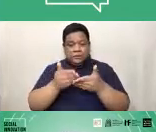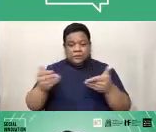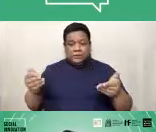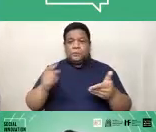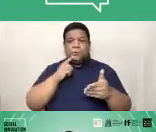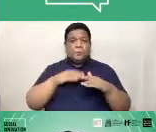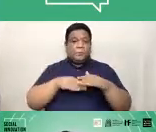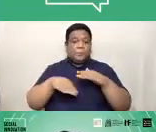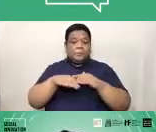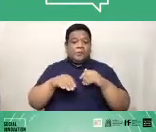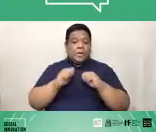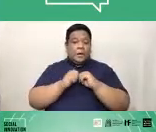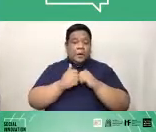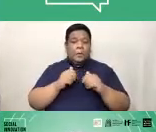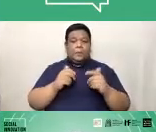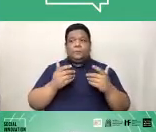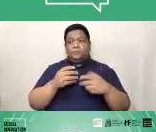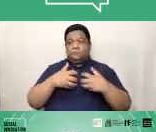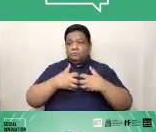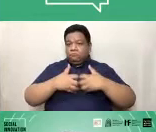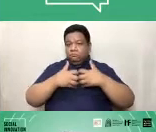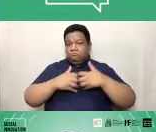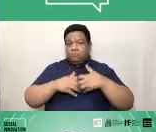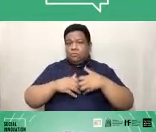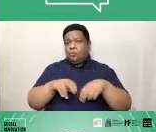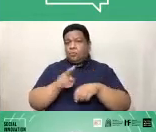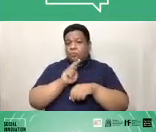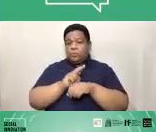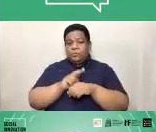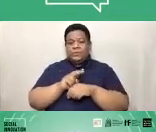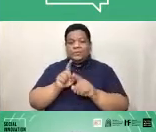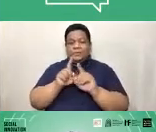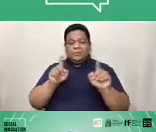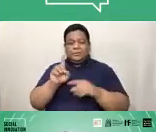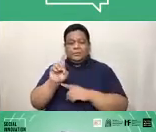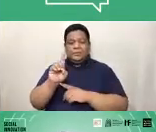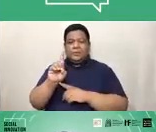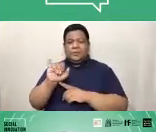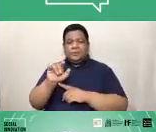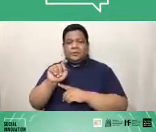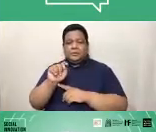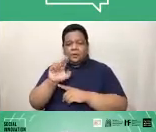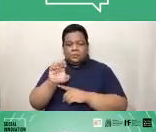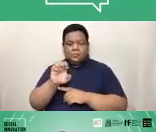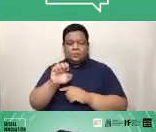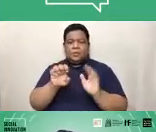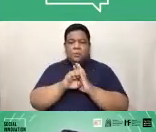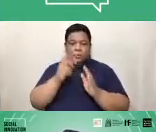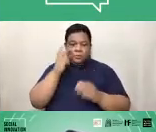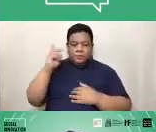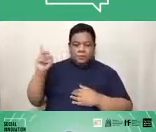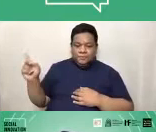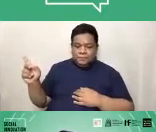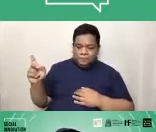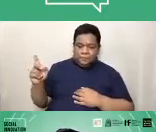basic ways that machines can replicate this sense is by using distance sensors. So these can be automatic dispensers, this can be